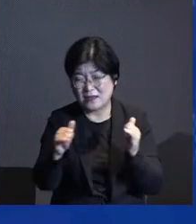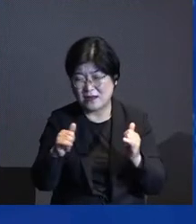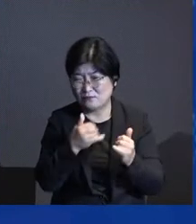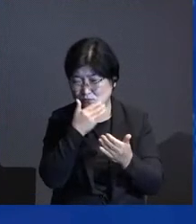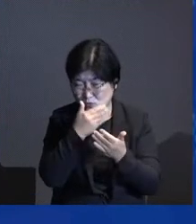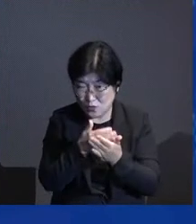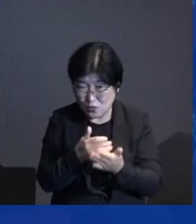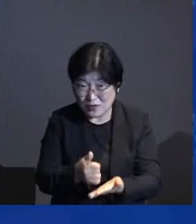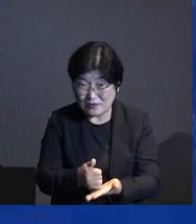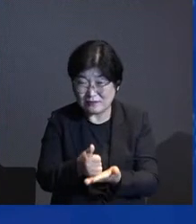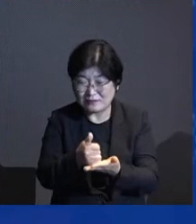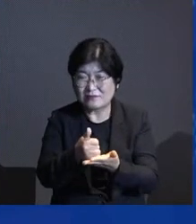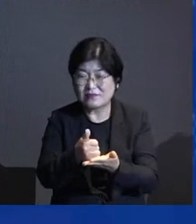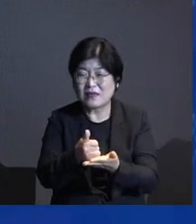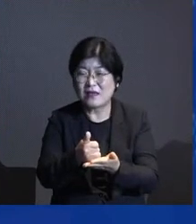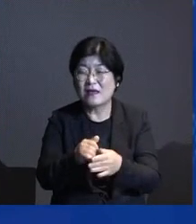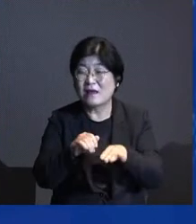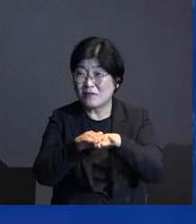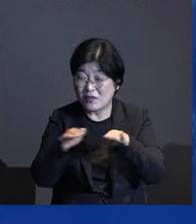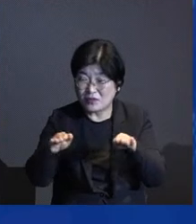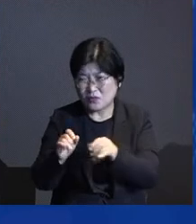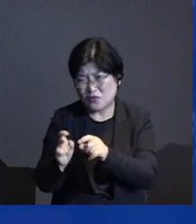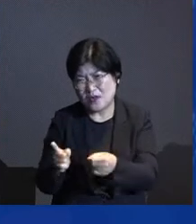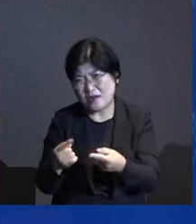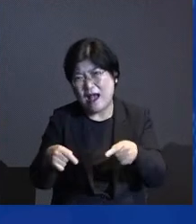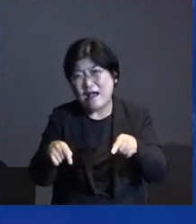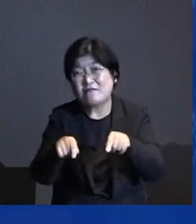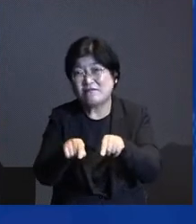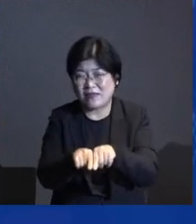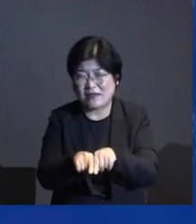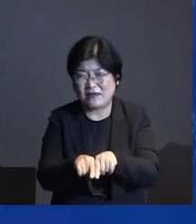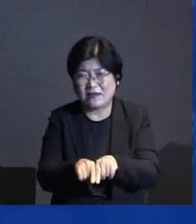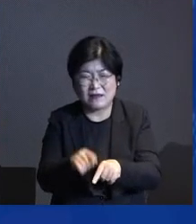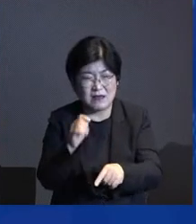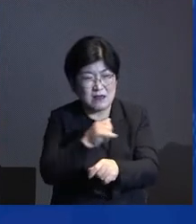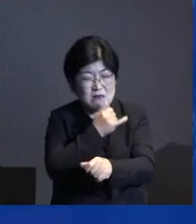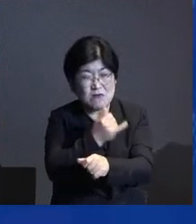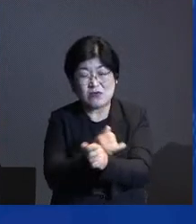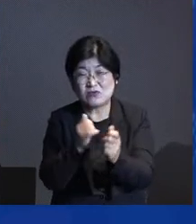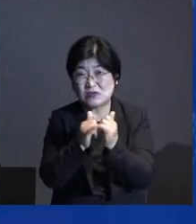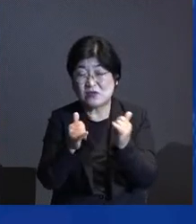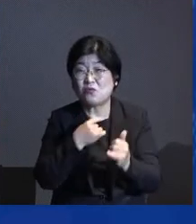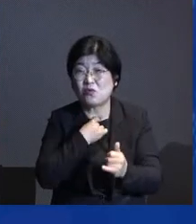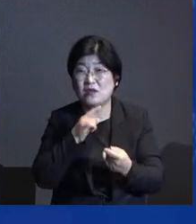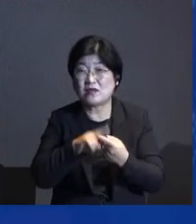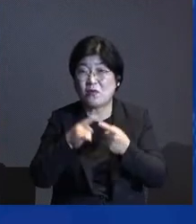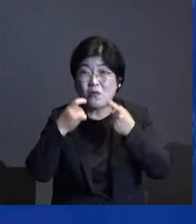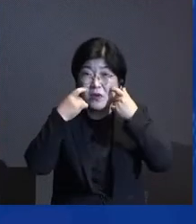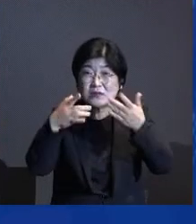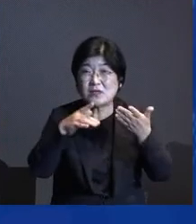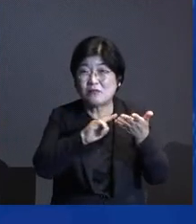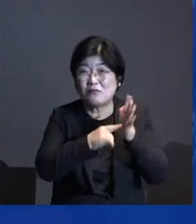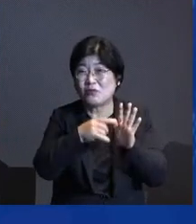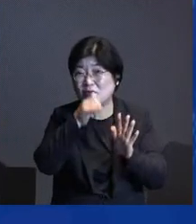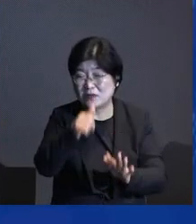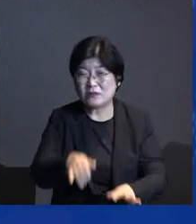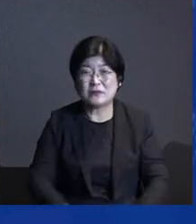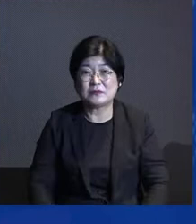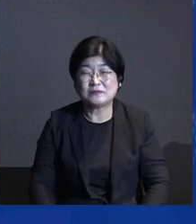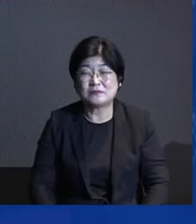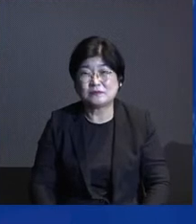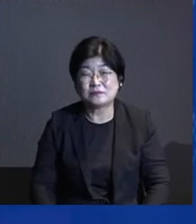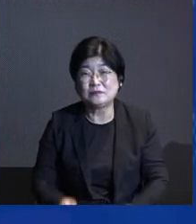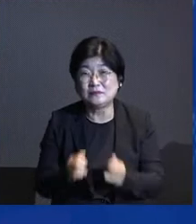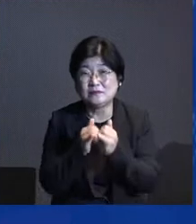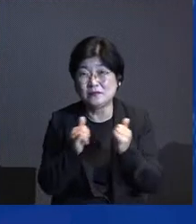equality of the human person. They help in articulating wants and the response of those who have